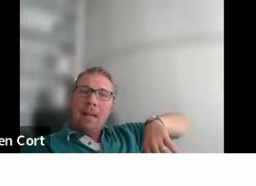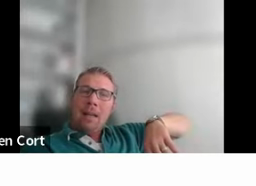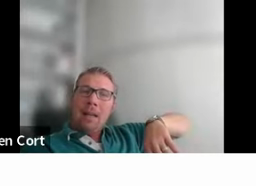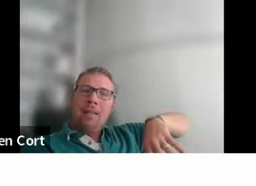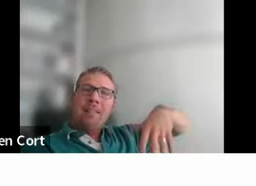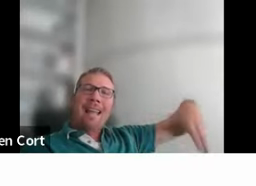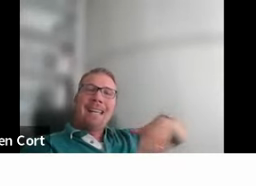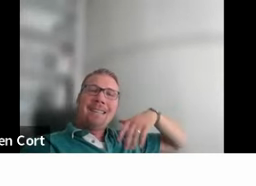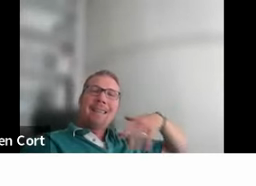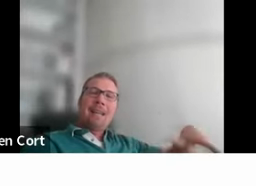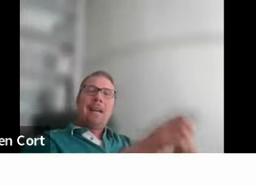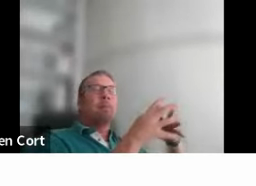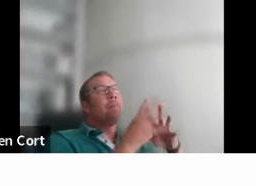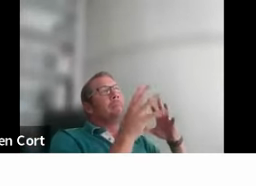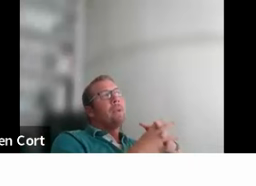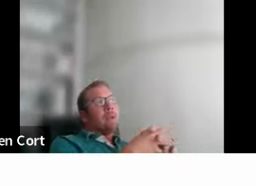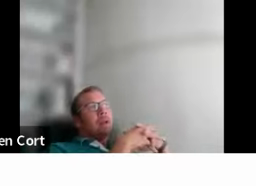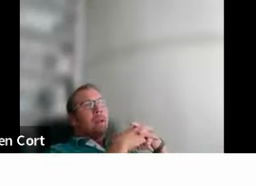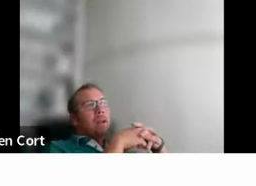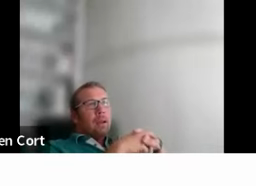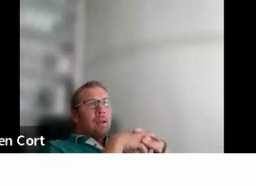can say to them,